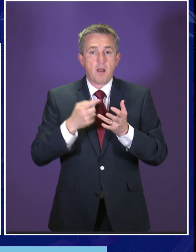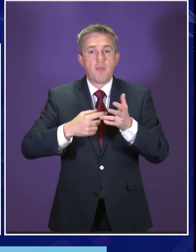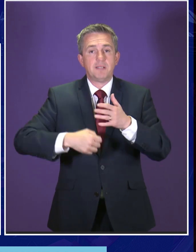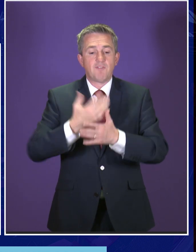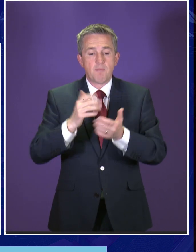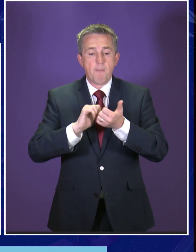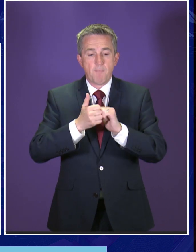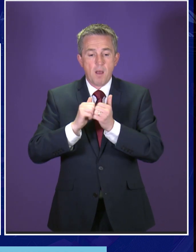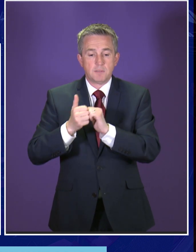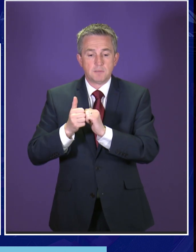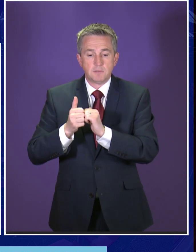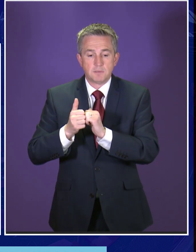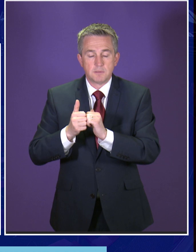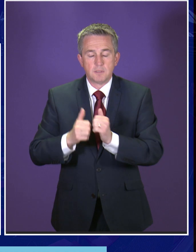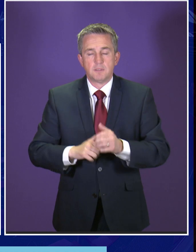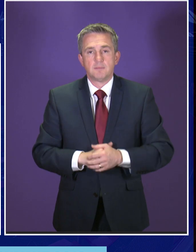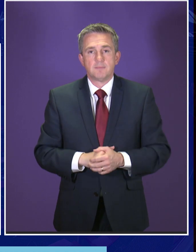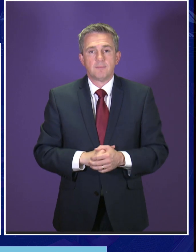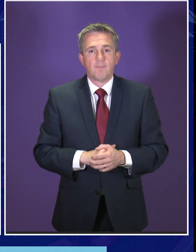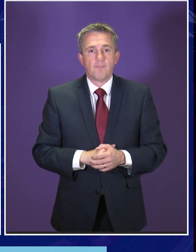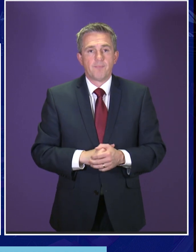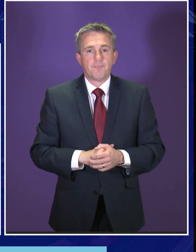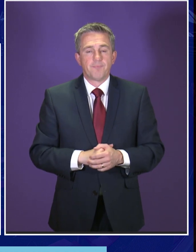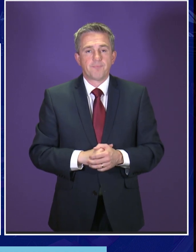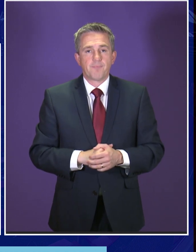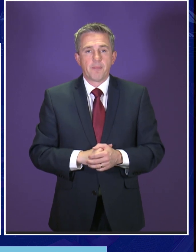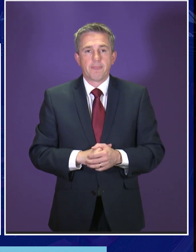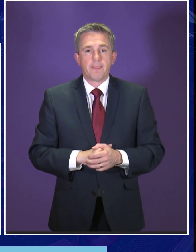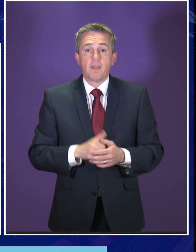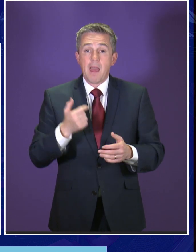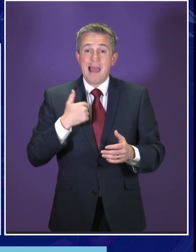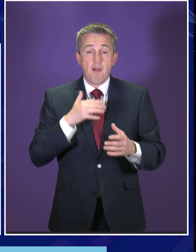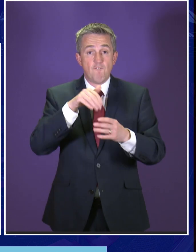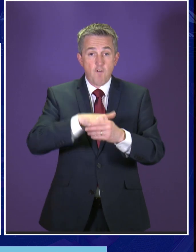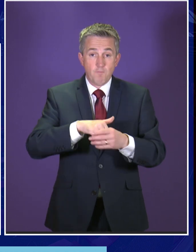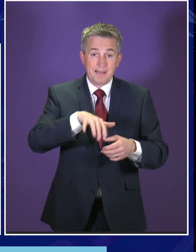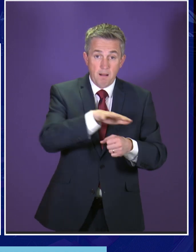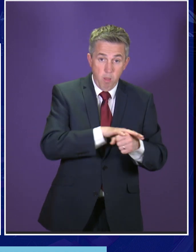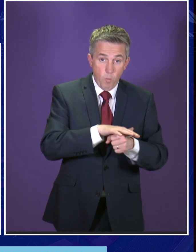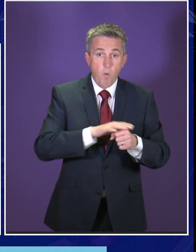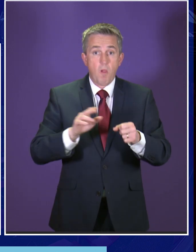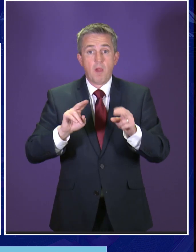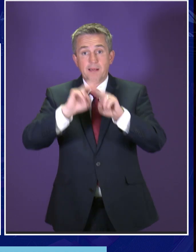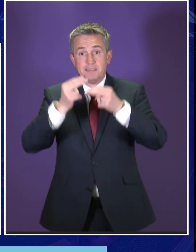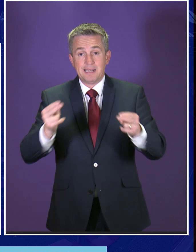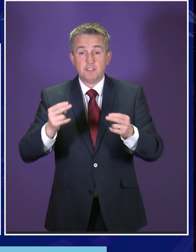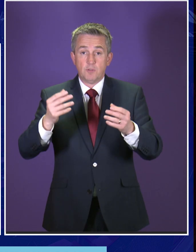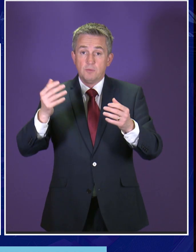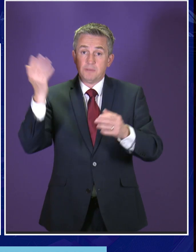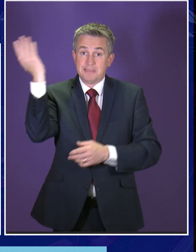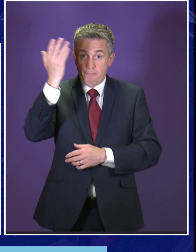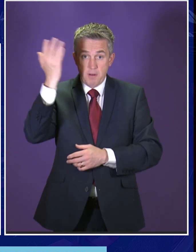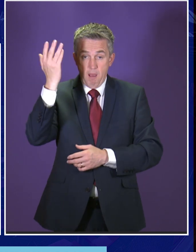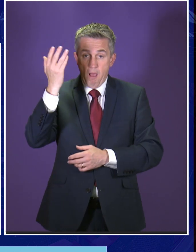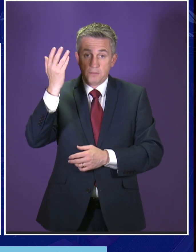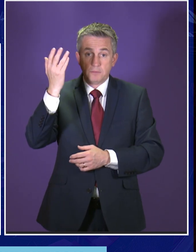partners. Organization and participation in local and international seminars, workshops, exchange of cultural workers